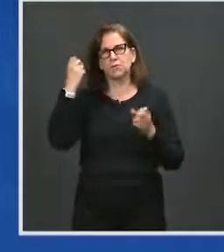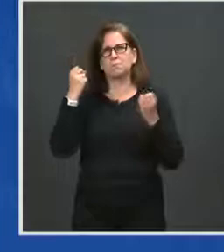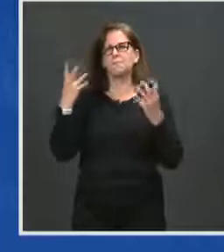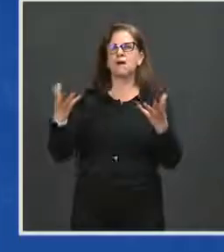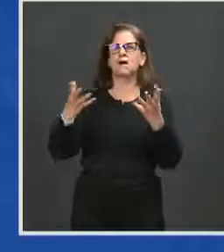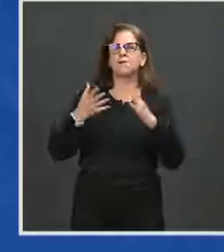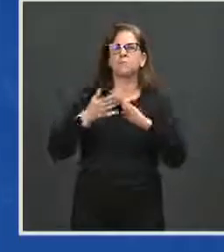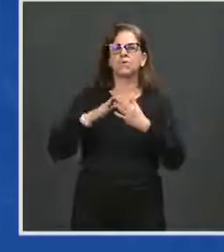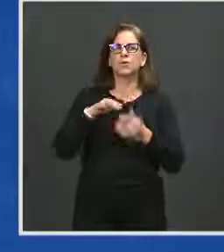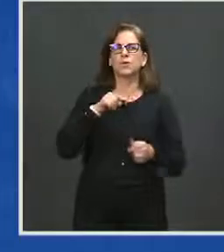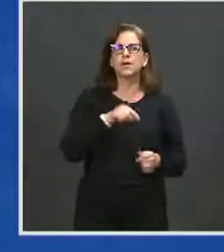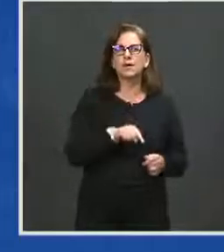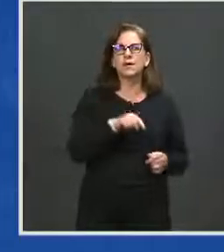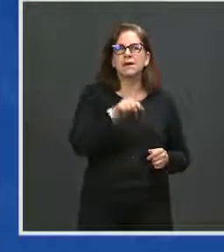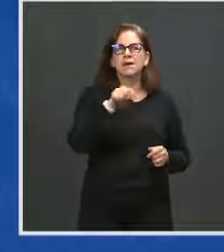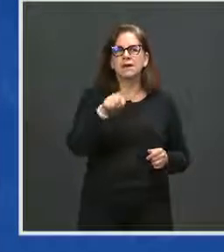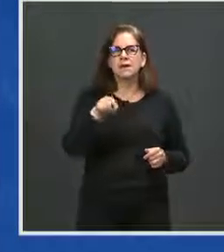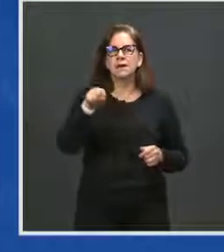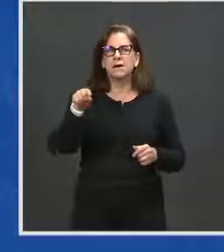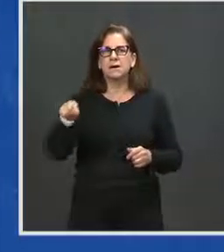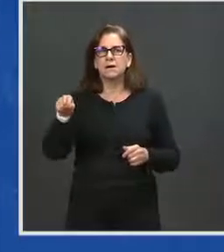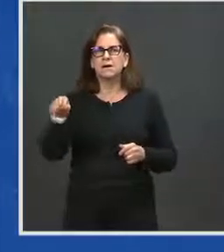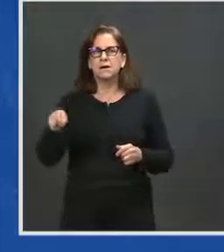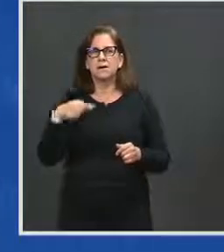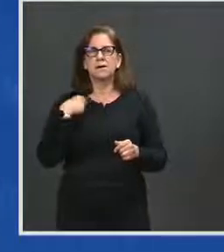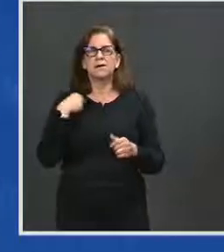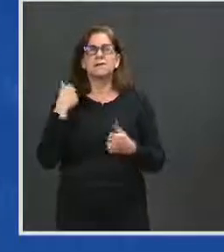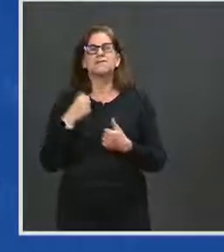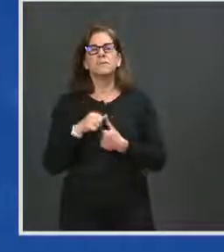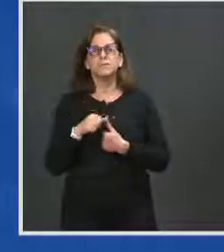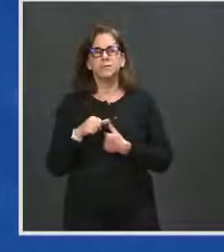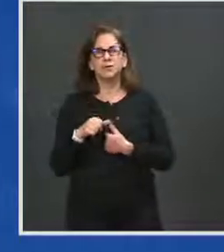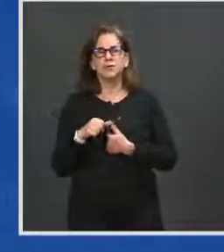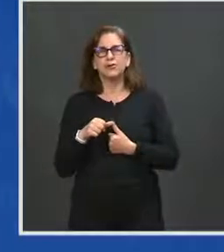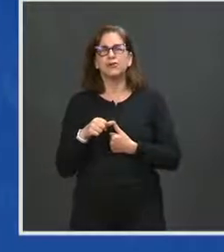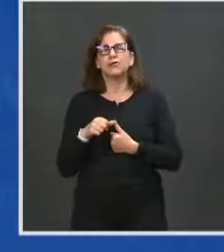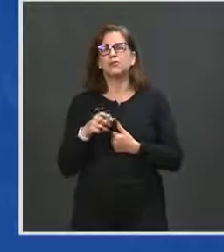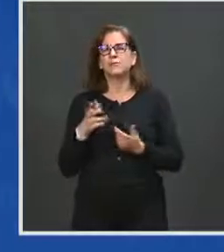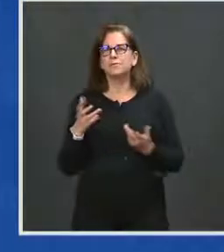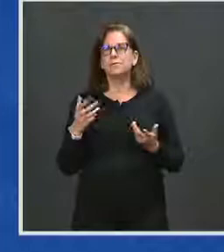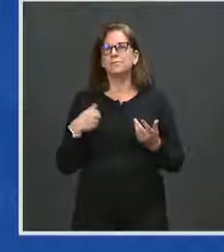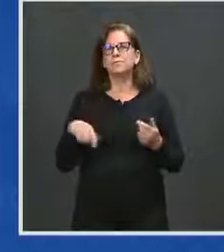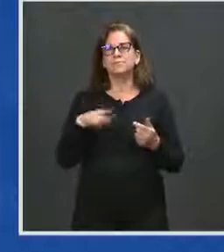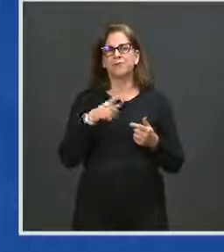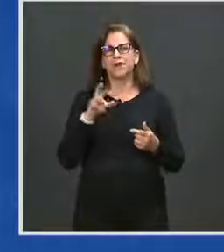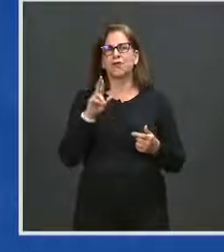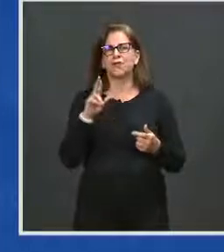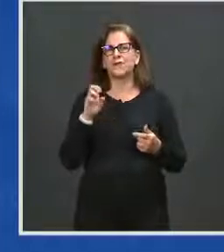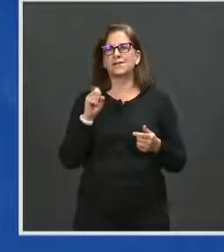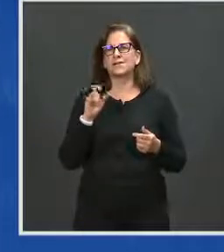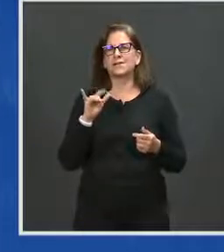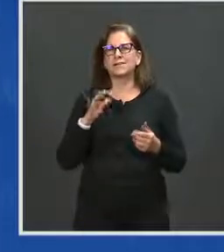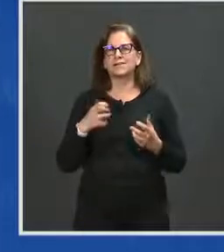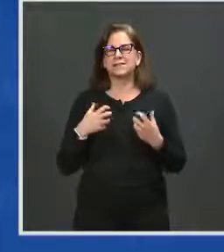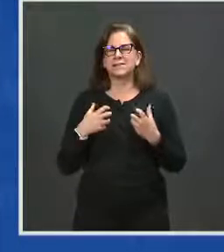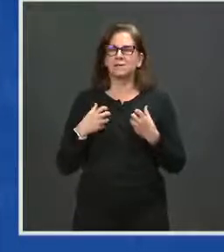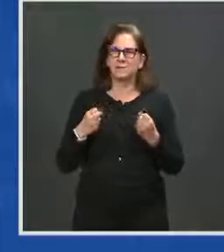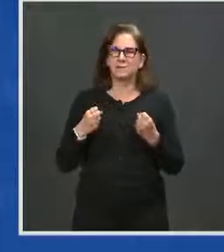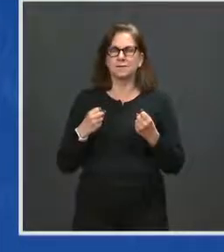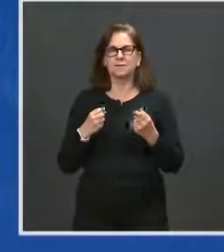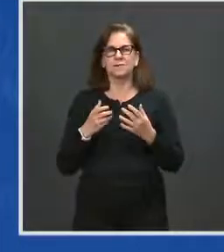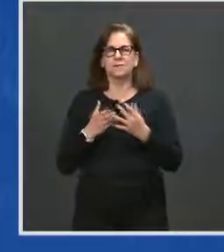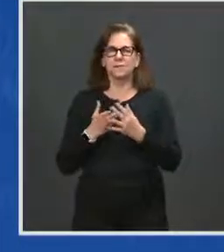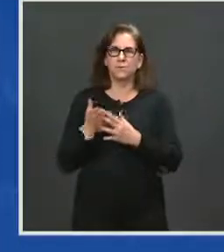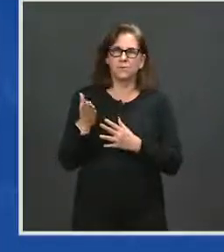resilience and determination that it will take to make our communities safer. The Department of